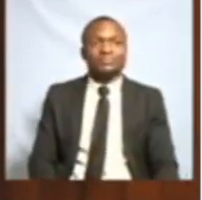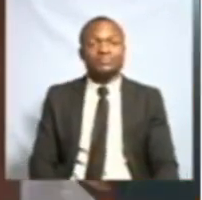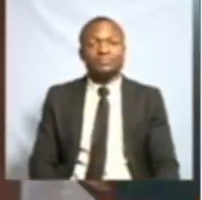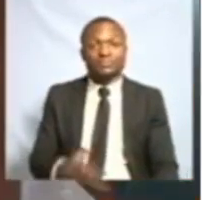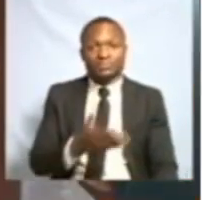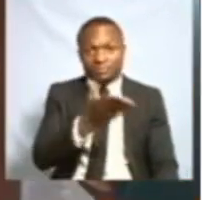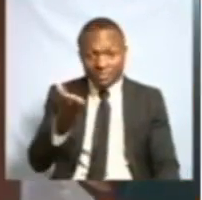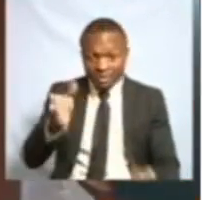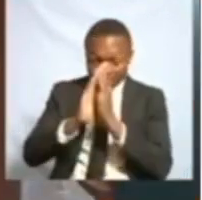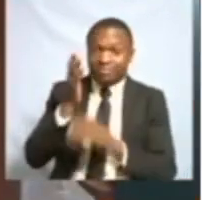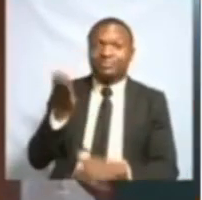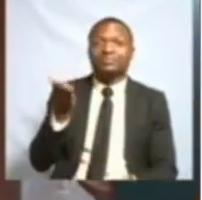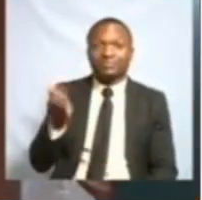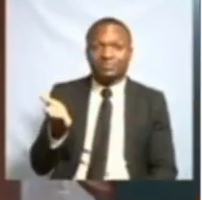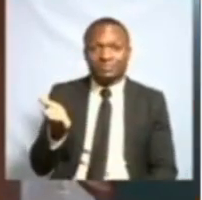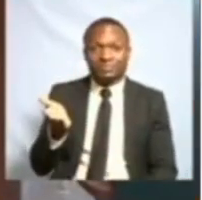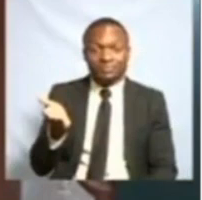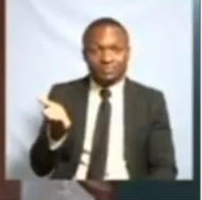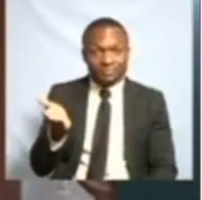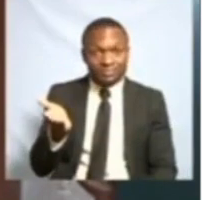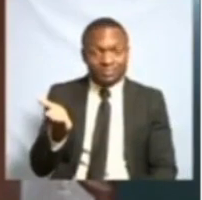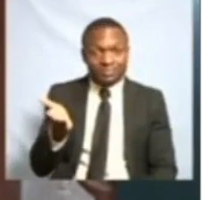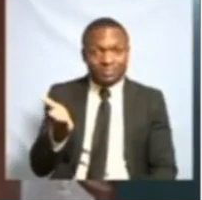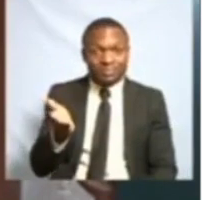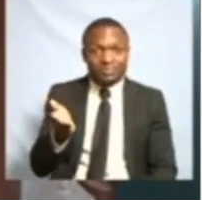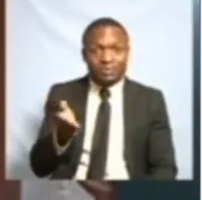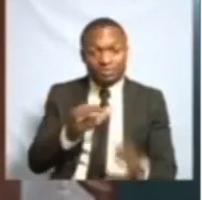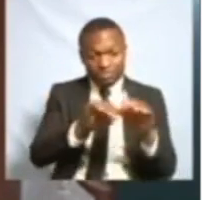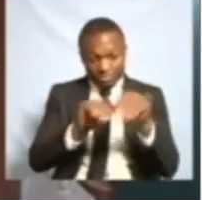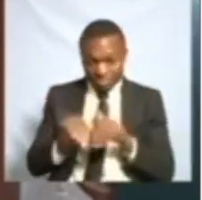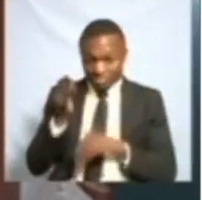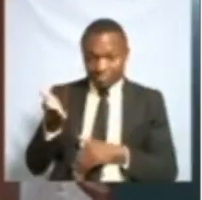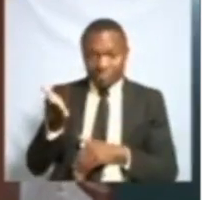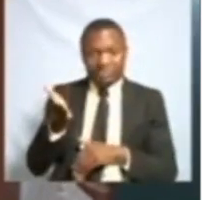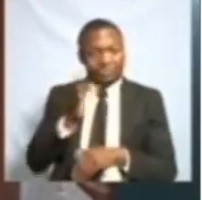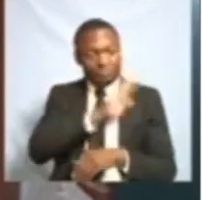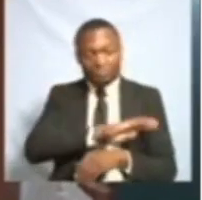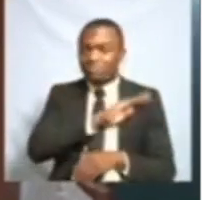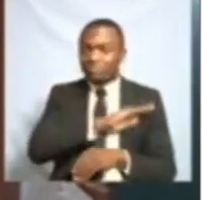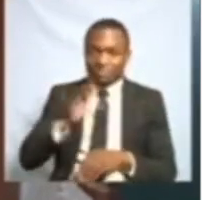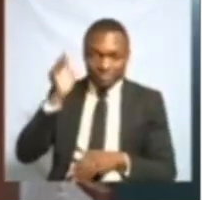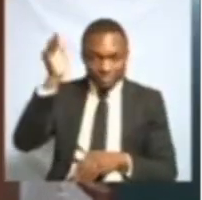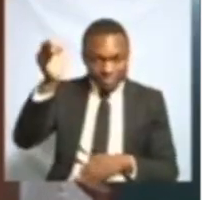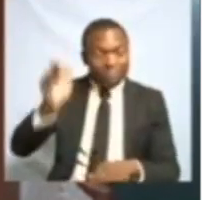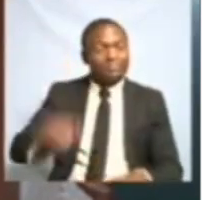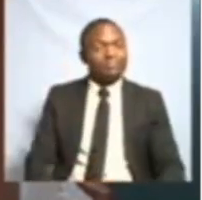I therefore urge you to reform and desist from such misconduct in